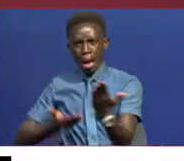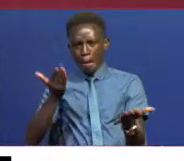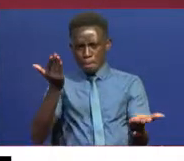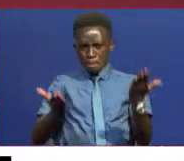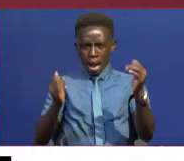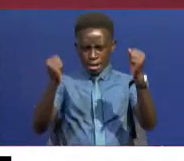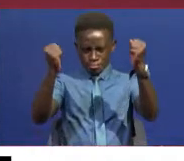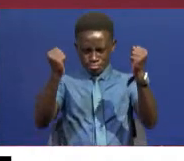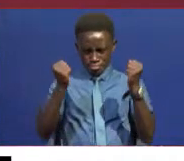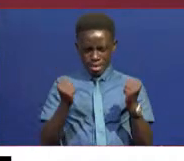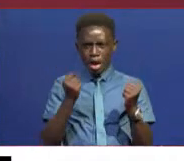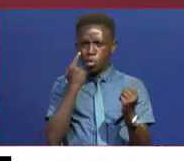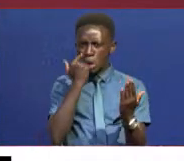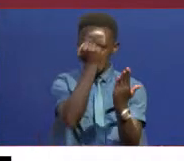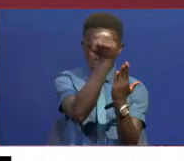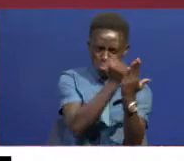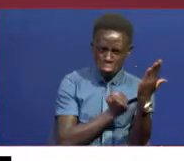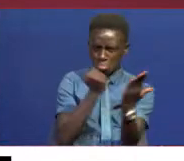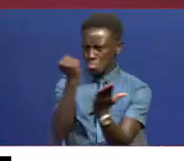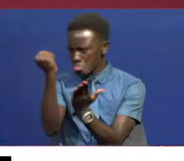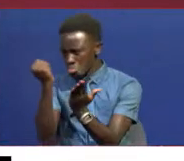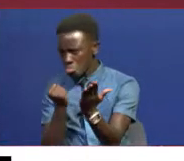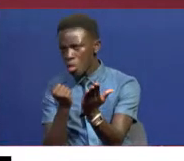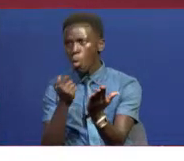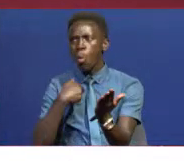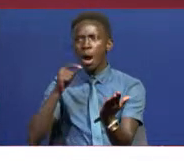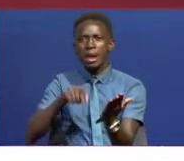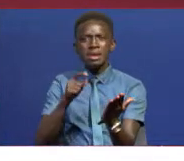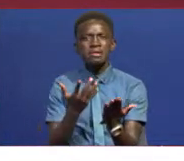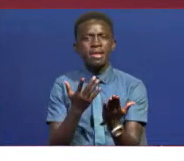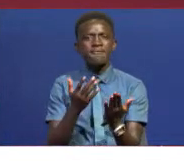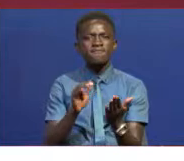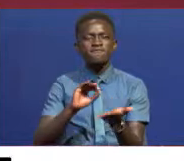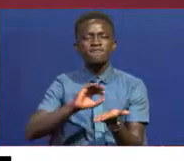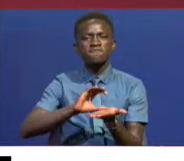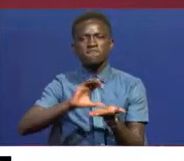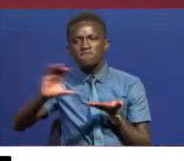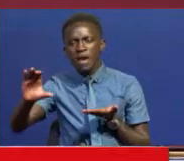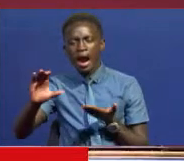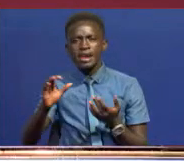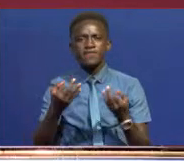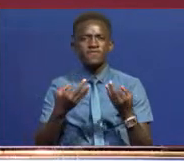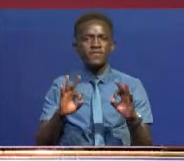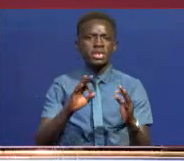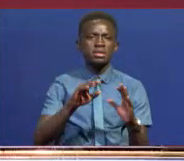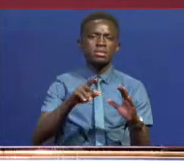fund several programs, to fund our free primary program, to